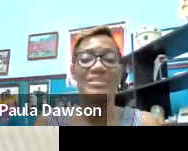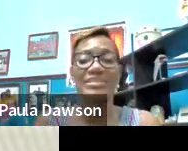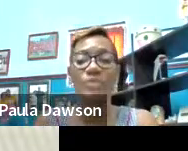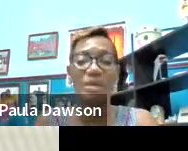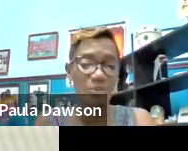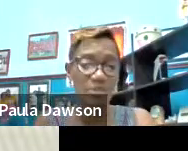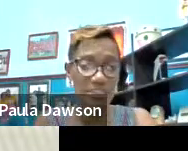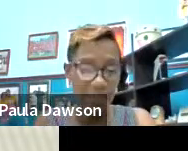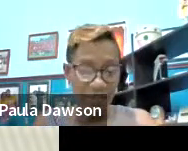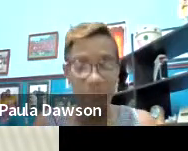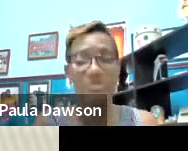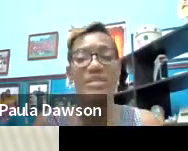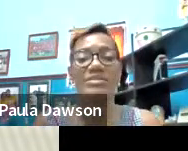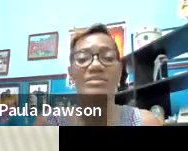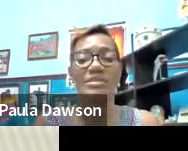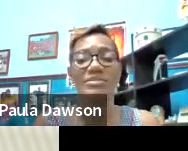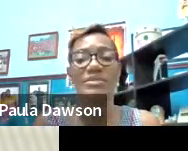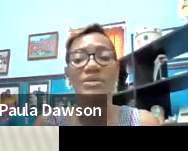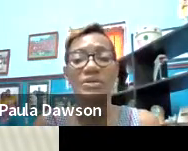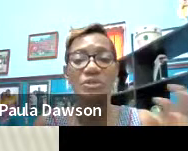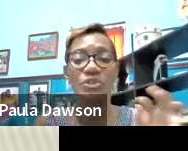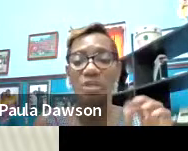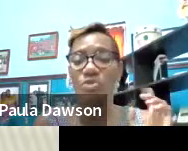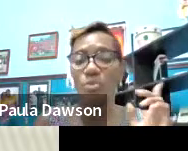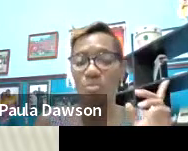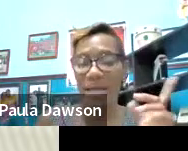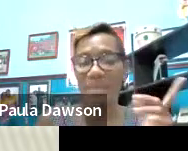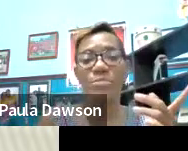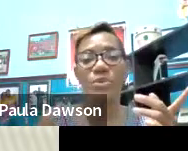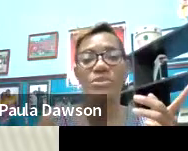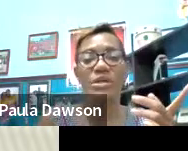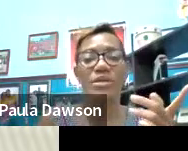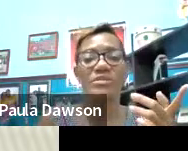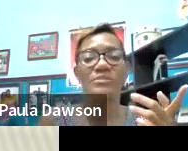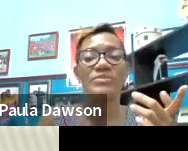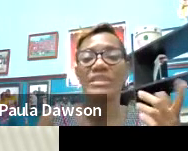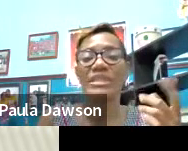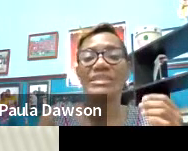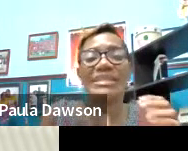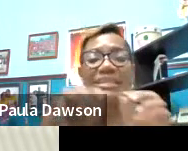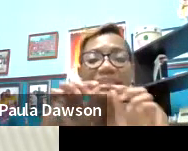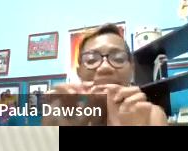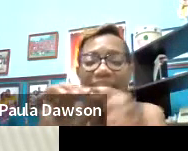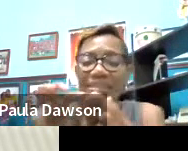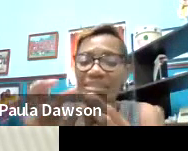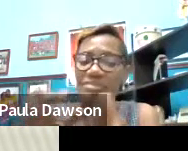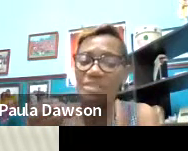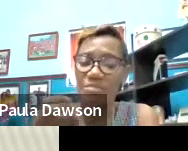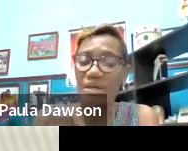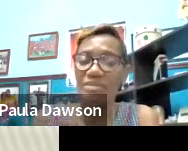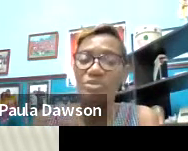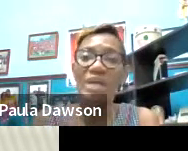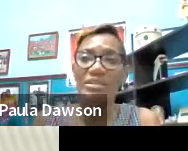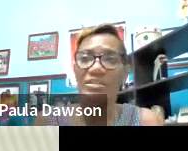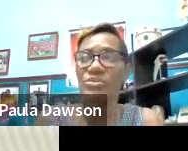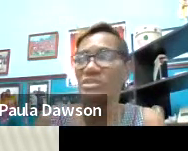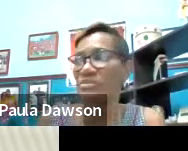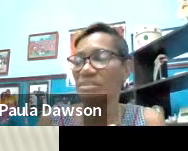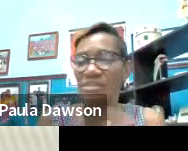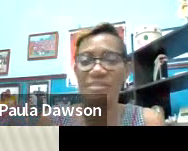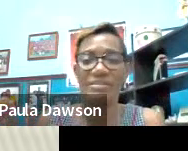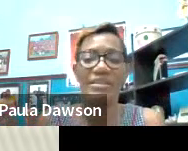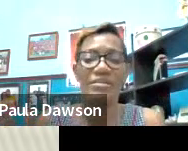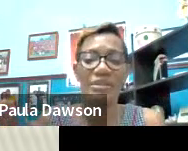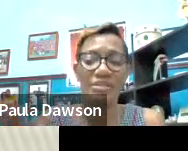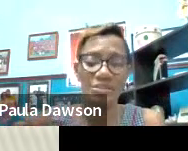you can actually wipe out the entire United States. So when you buy the Botox, it's in a little itty bitty bottle. You actually don't